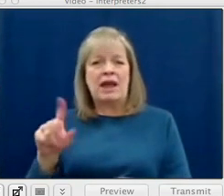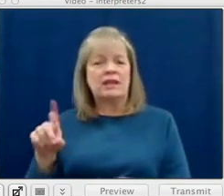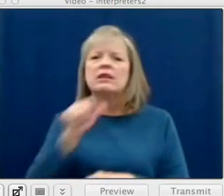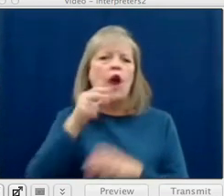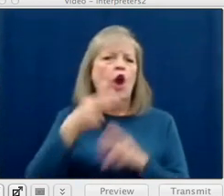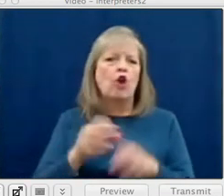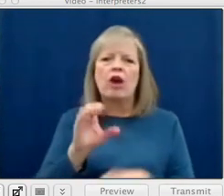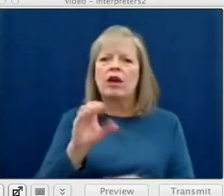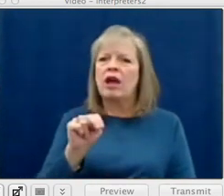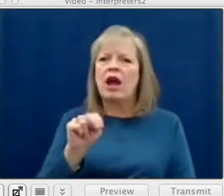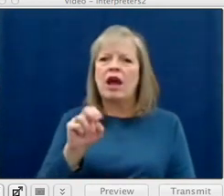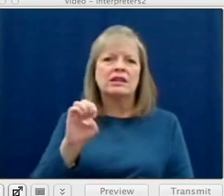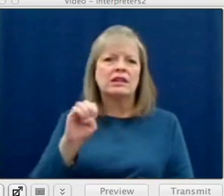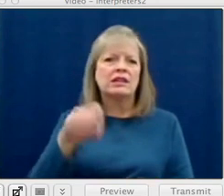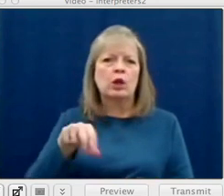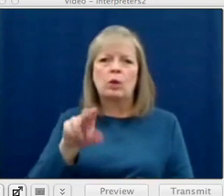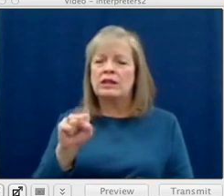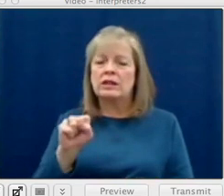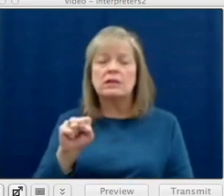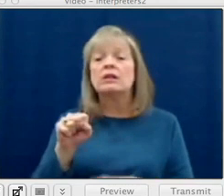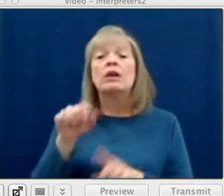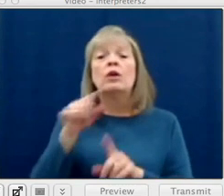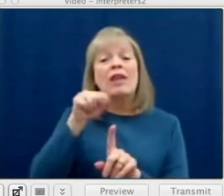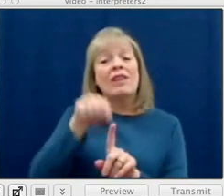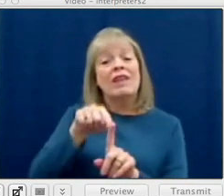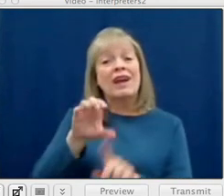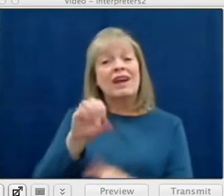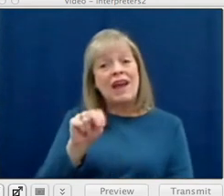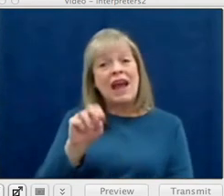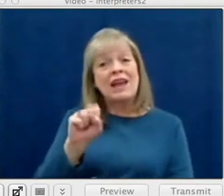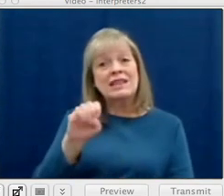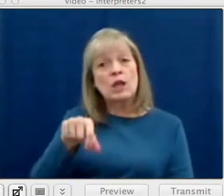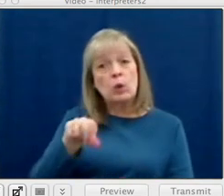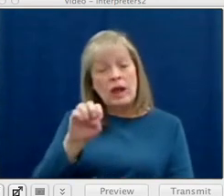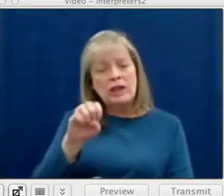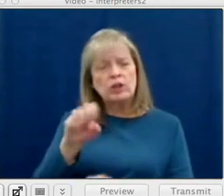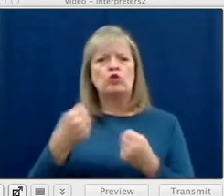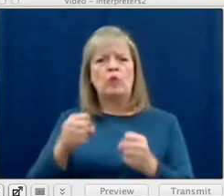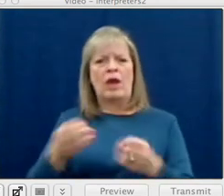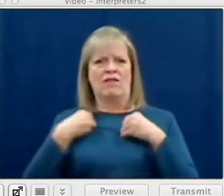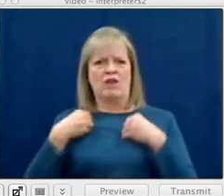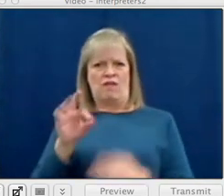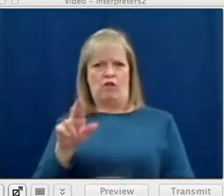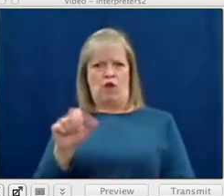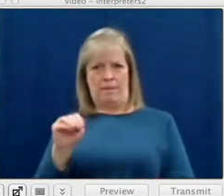are merely to try to frame for us an issue of prioritization or